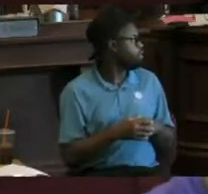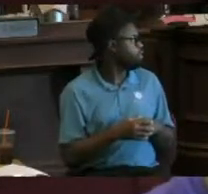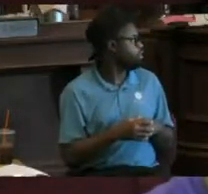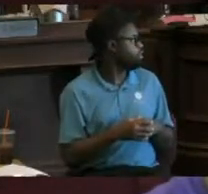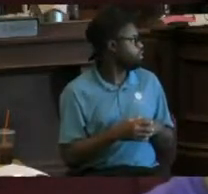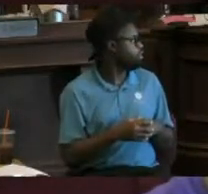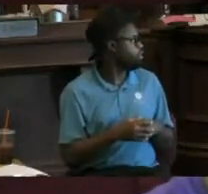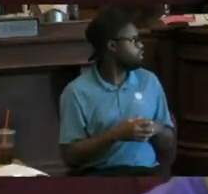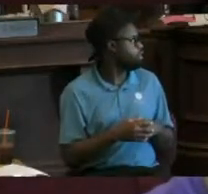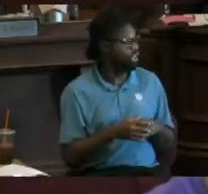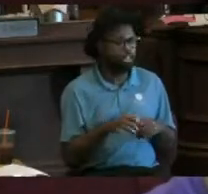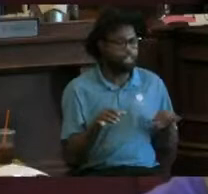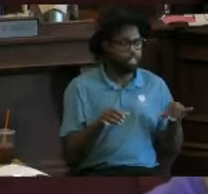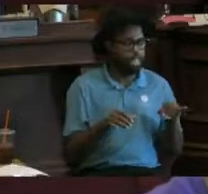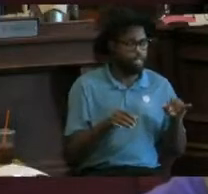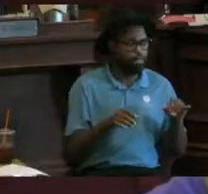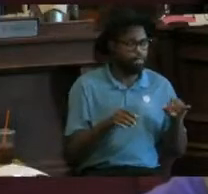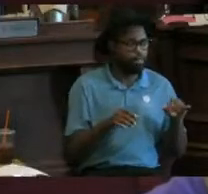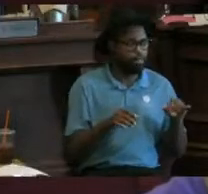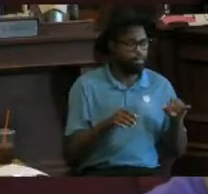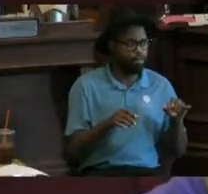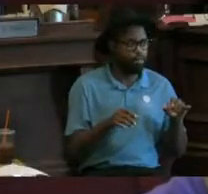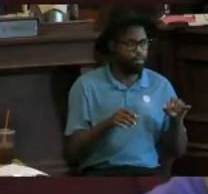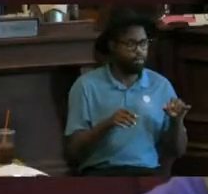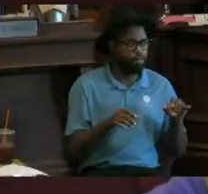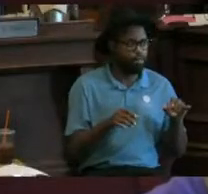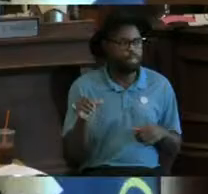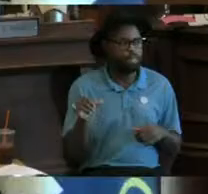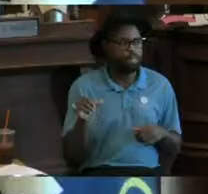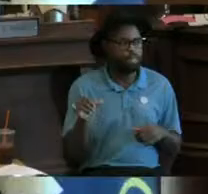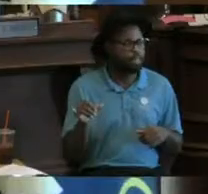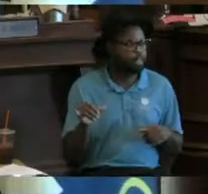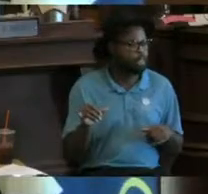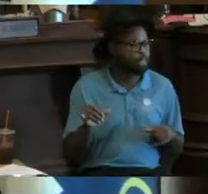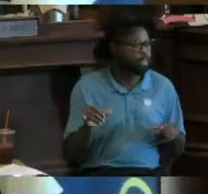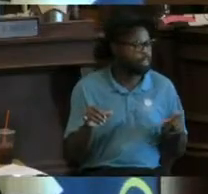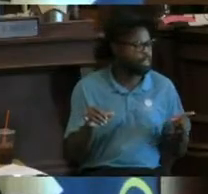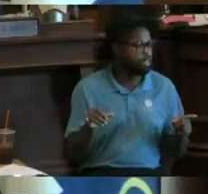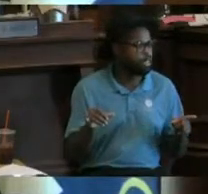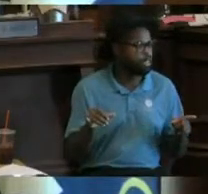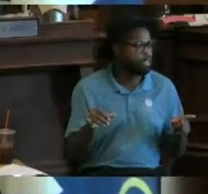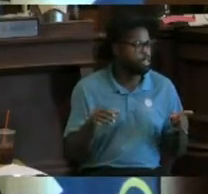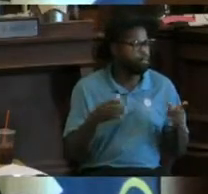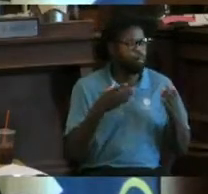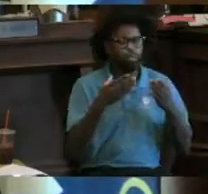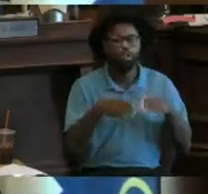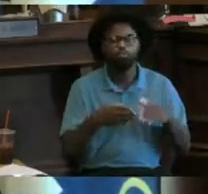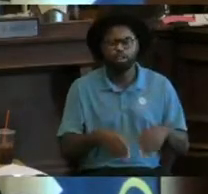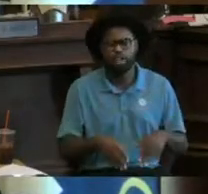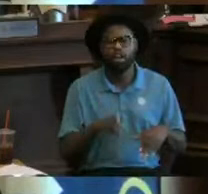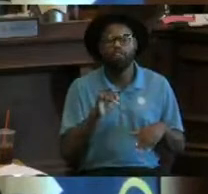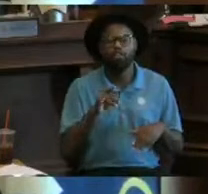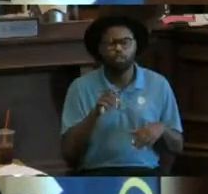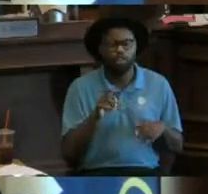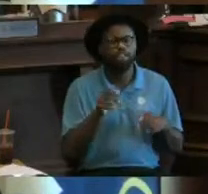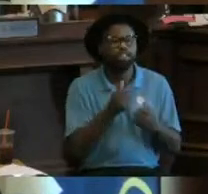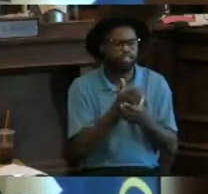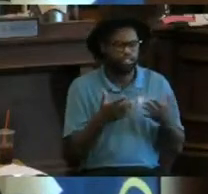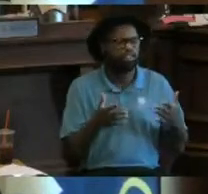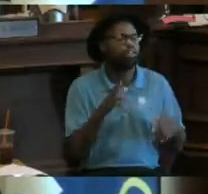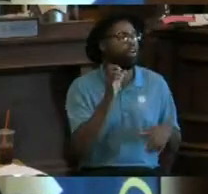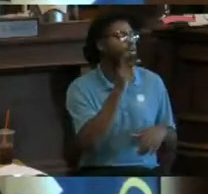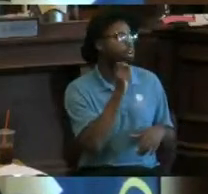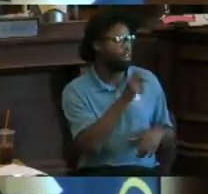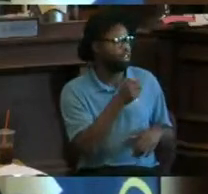You have the same question or you have a different question? The same question. The same question about the breakdown of the units okay. and the rents. Same and question. All right, we got you. Any